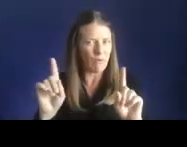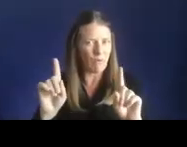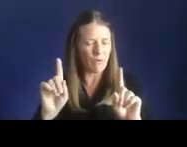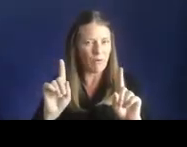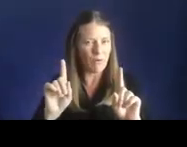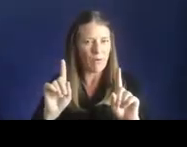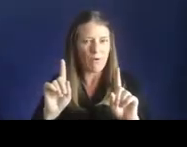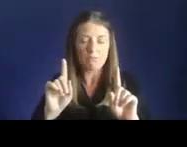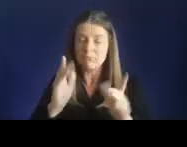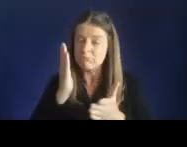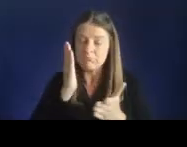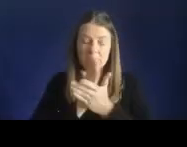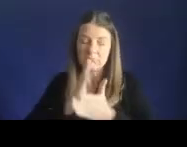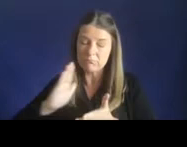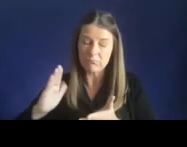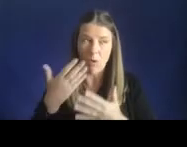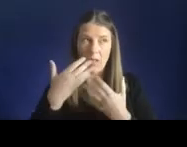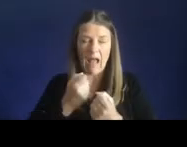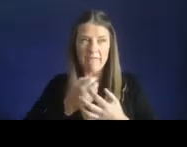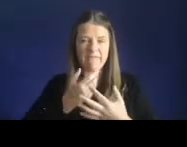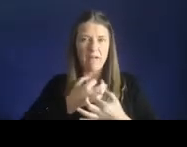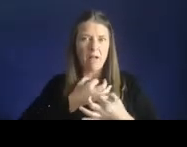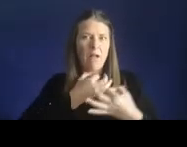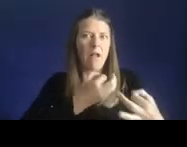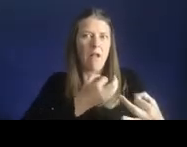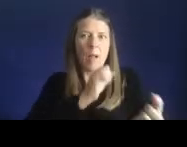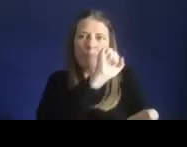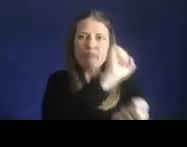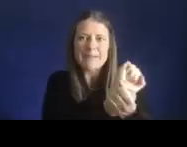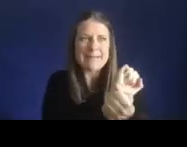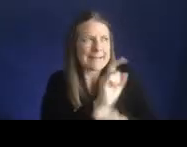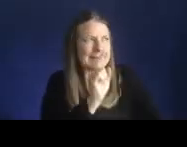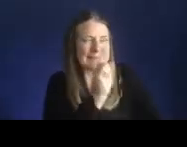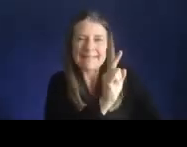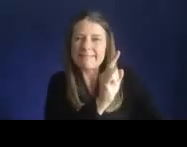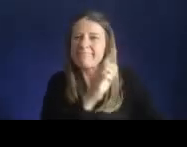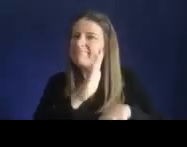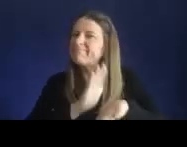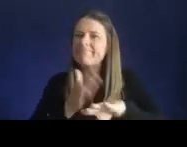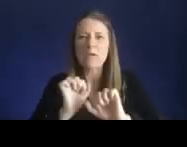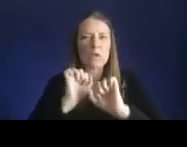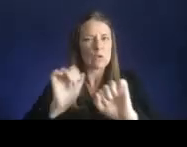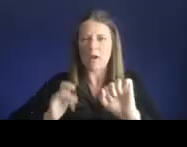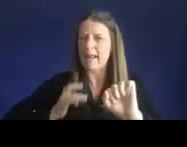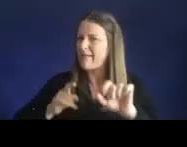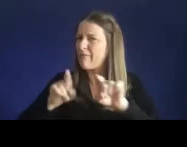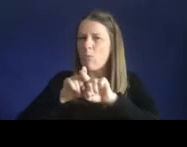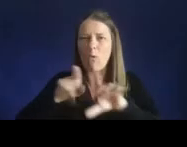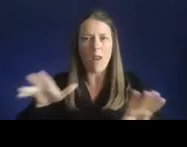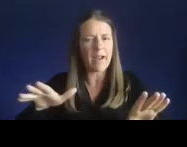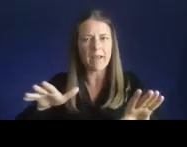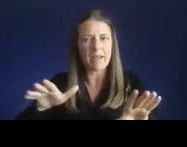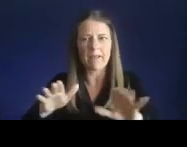fascination with the subject of prisons. No matter what walk of life we come from, we have all at one